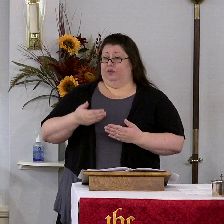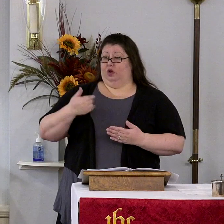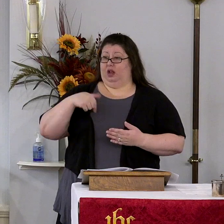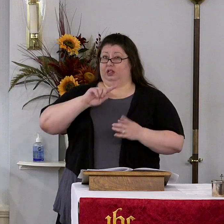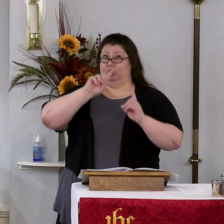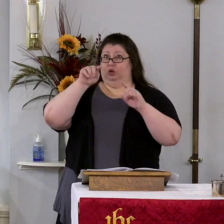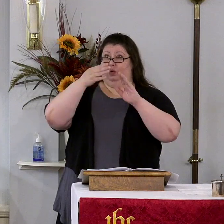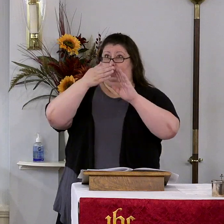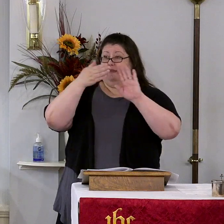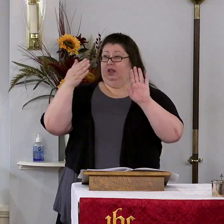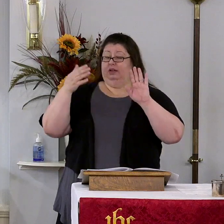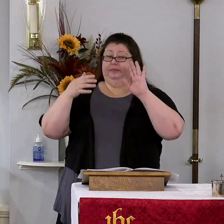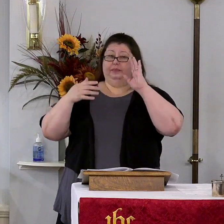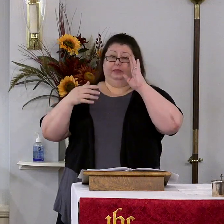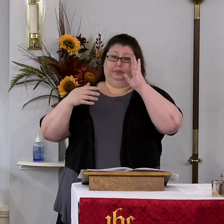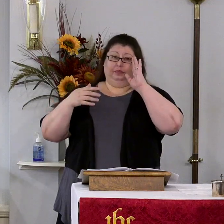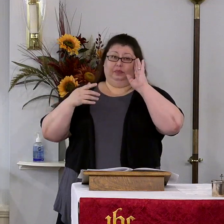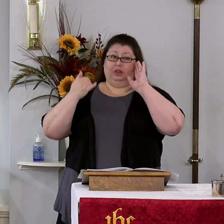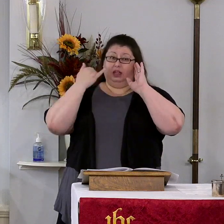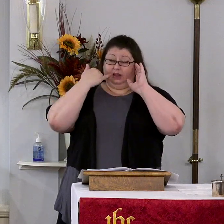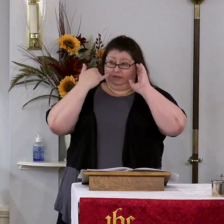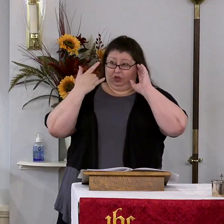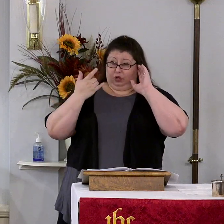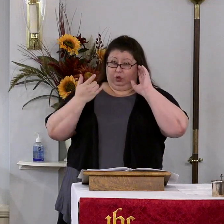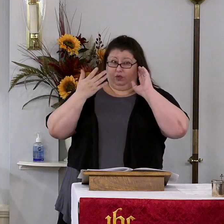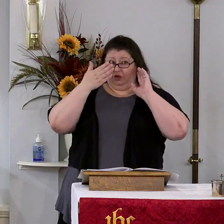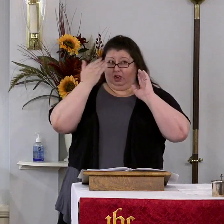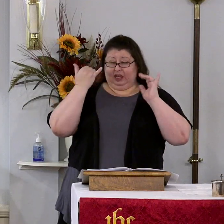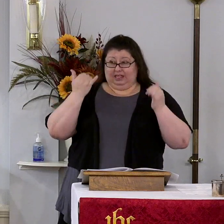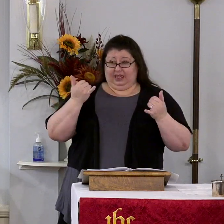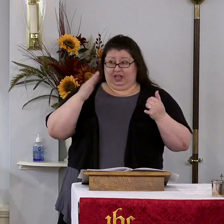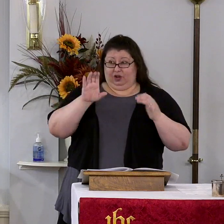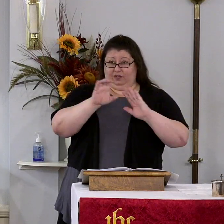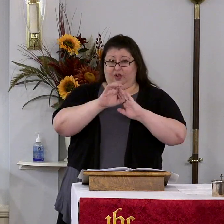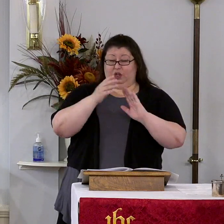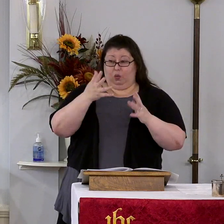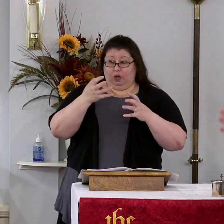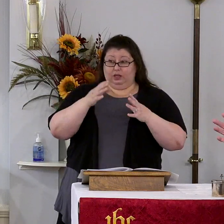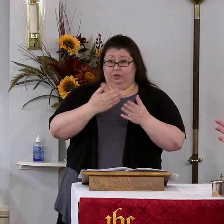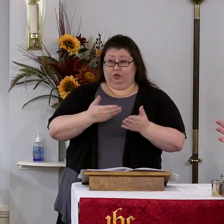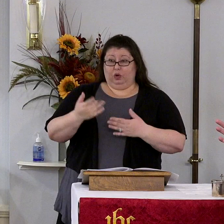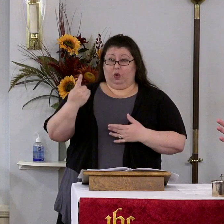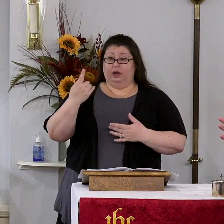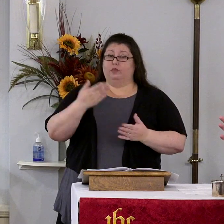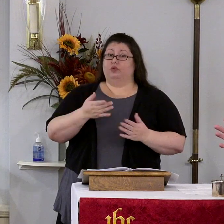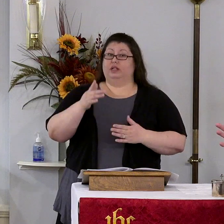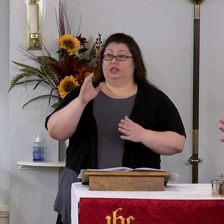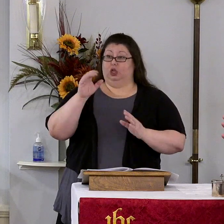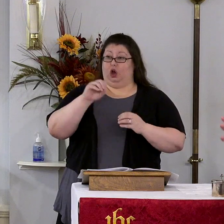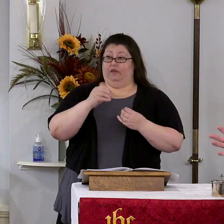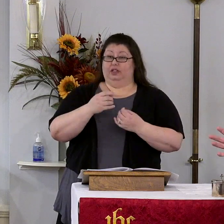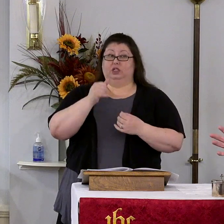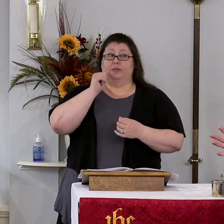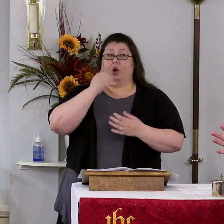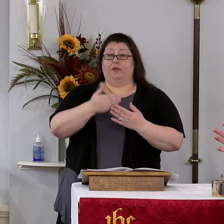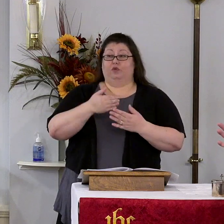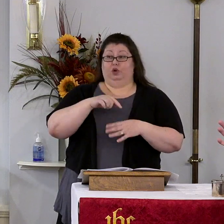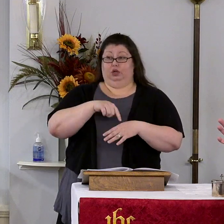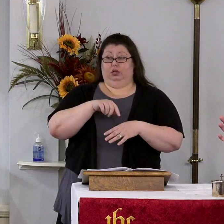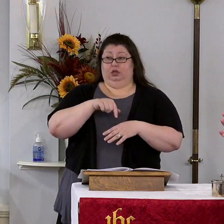heaven. If you forgot today and you want to bring one, bring it to the office tomorrow by noon,